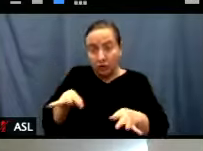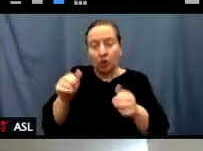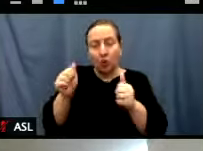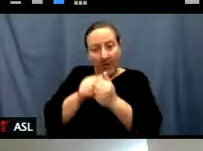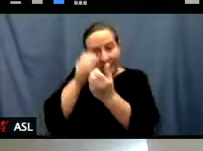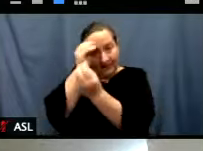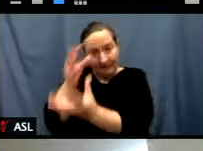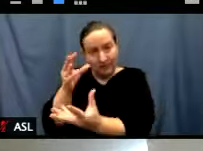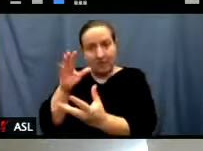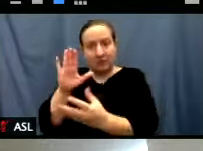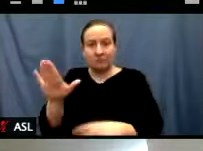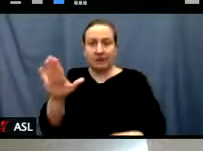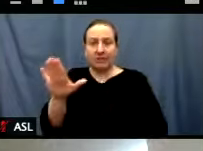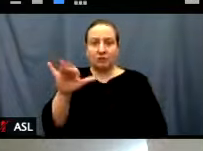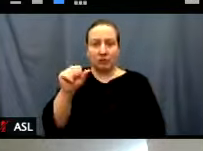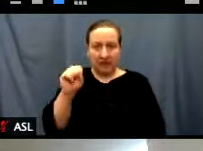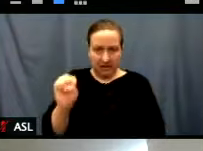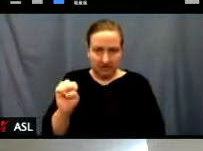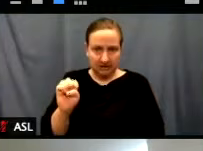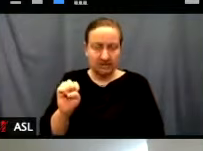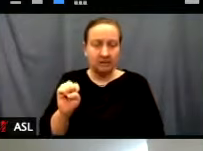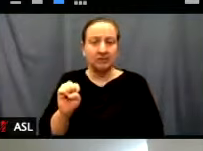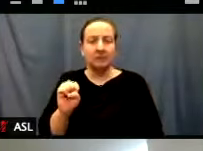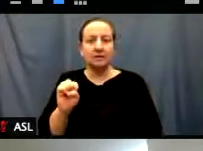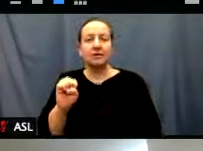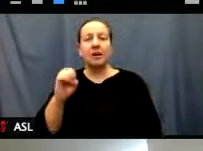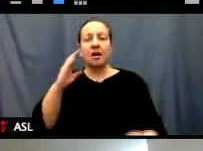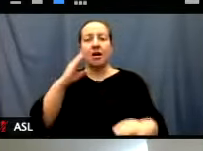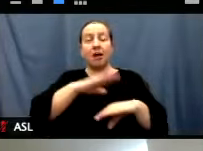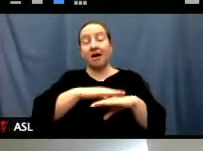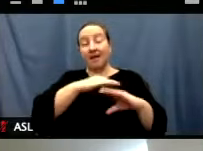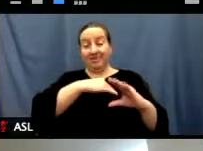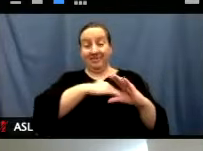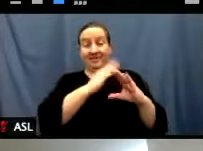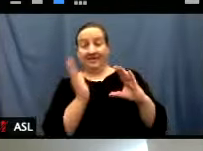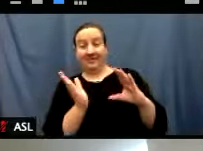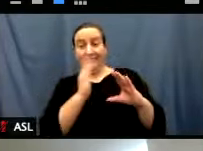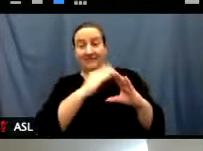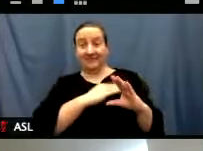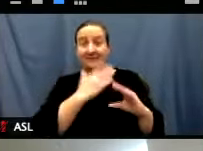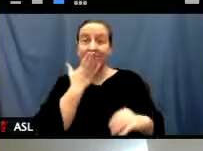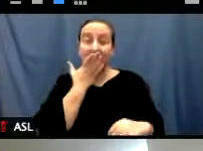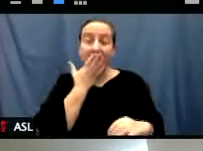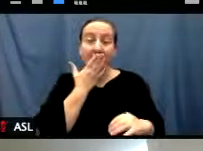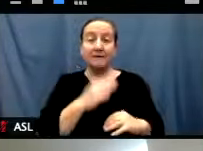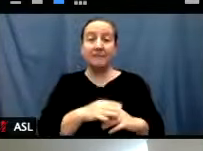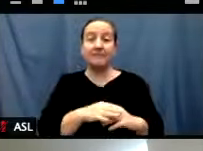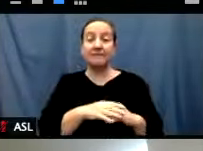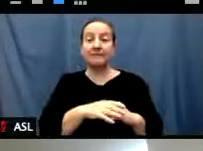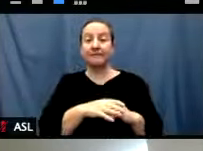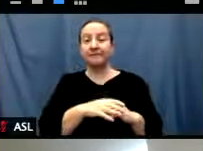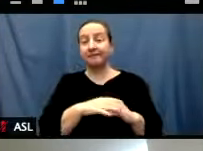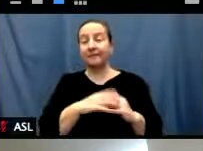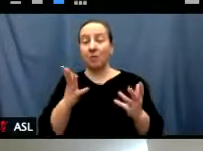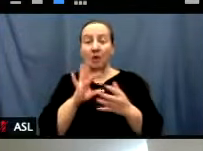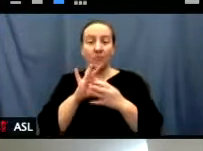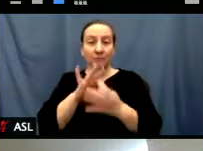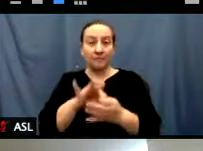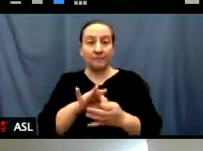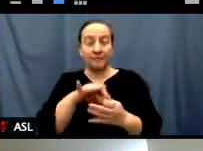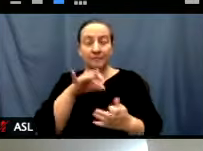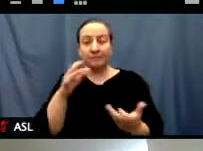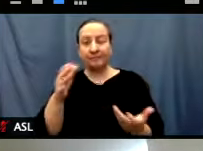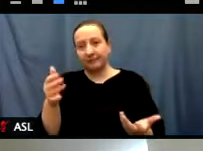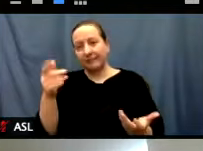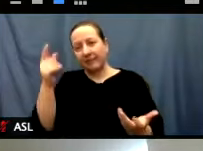about the keys. On the dial and other things related to that, I think this is